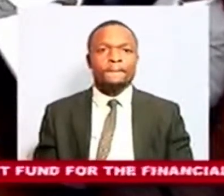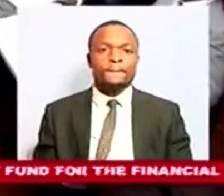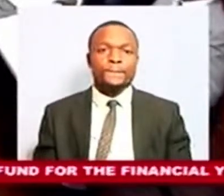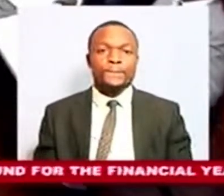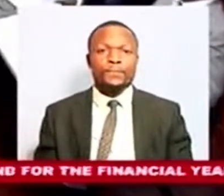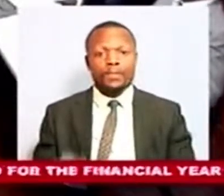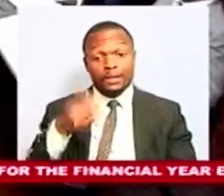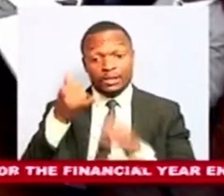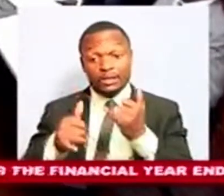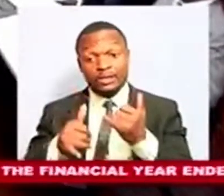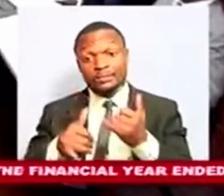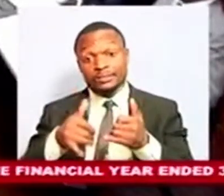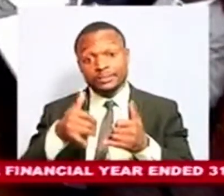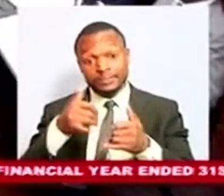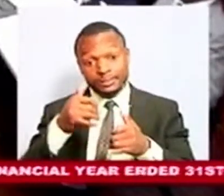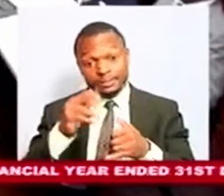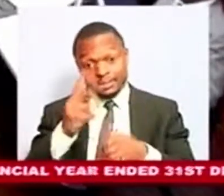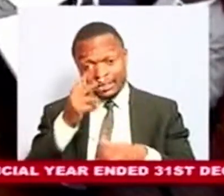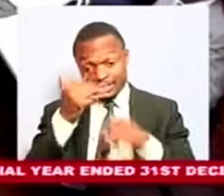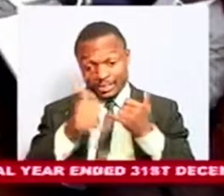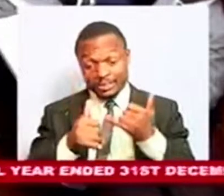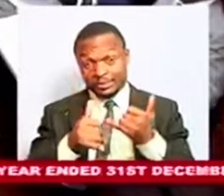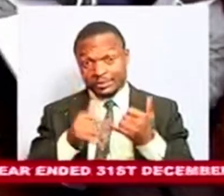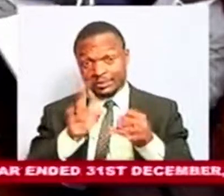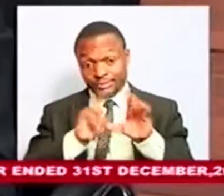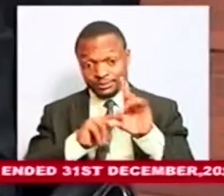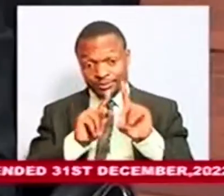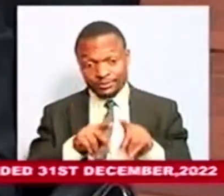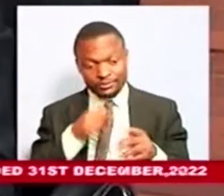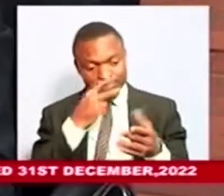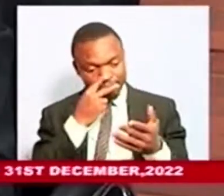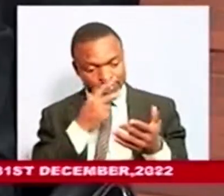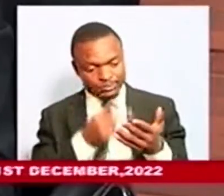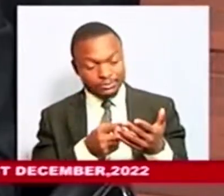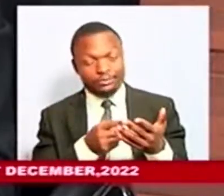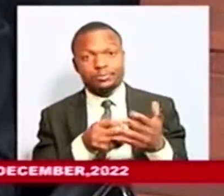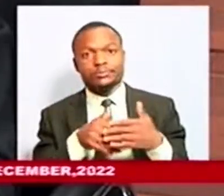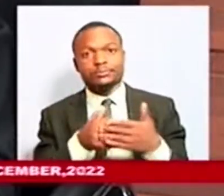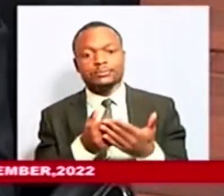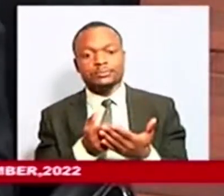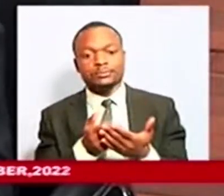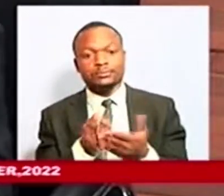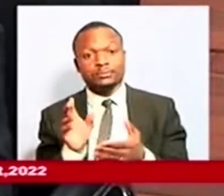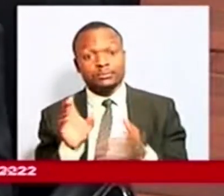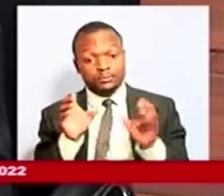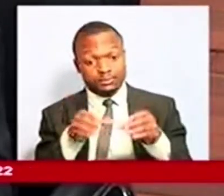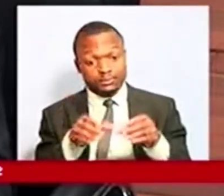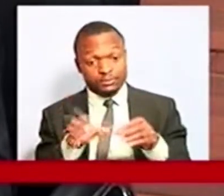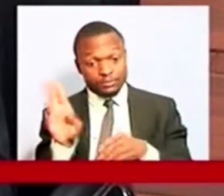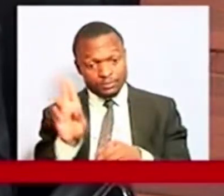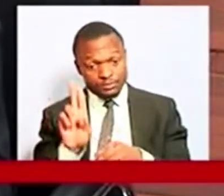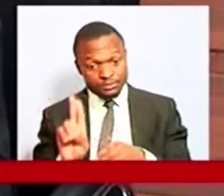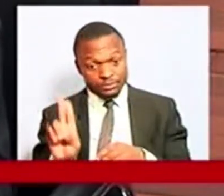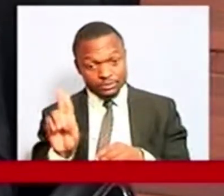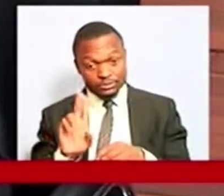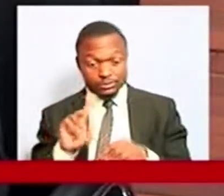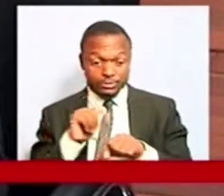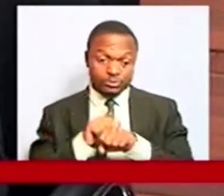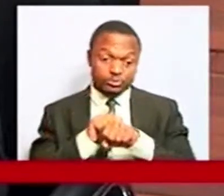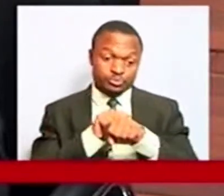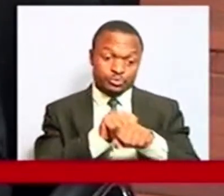The third last, Chair, you see how the council used the logistics on 15th